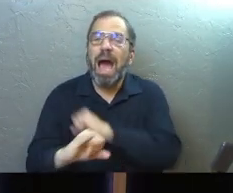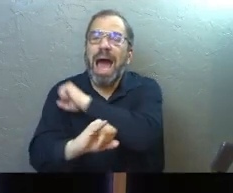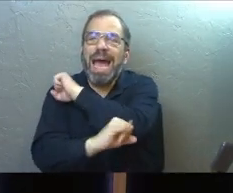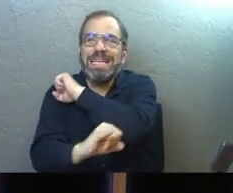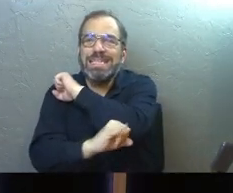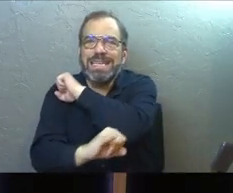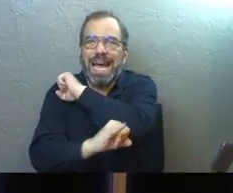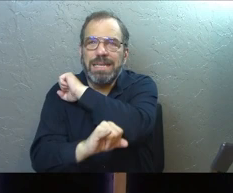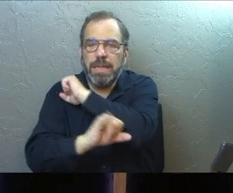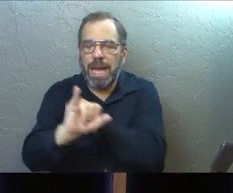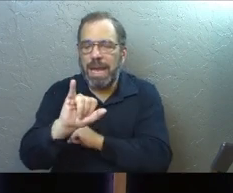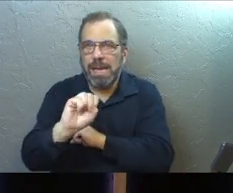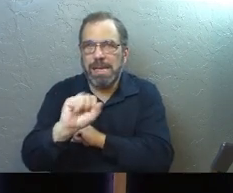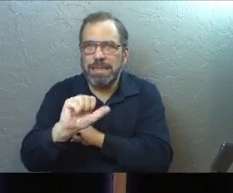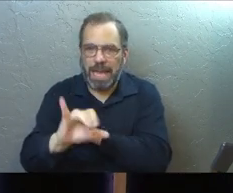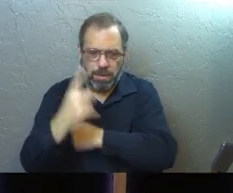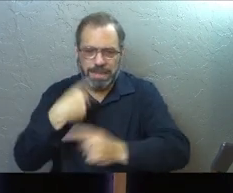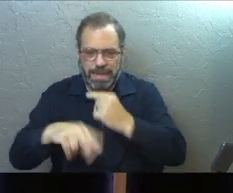Isaac.